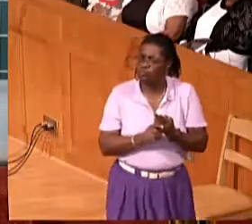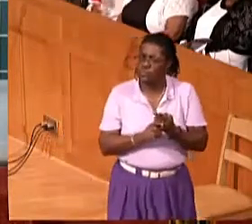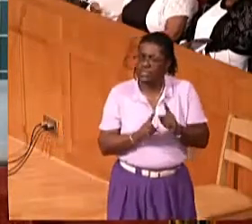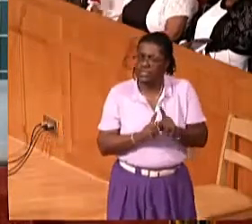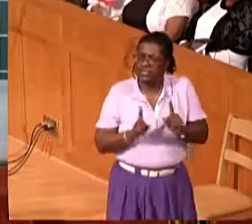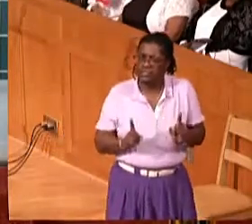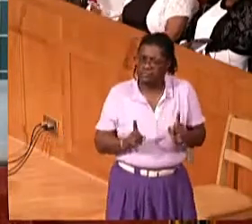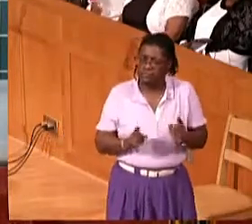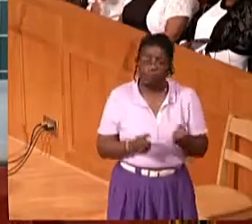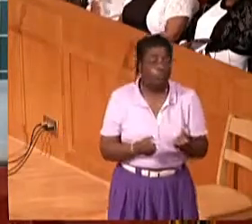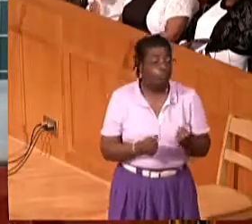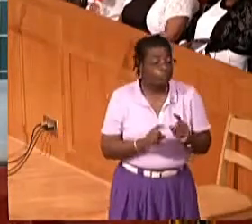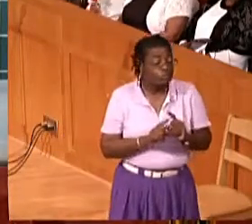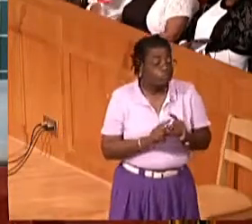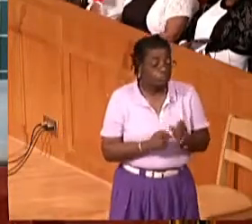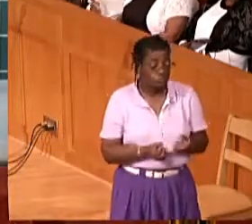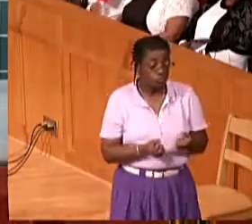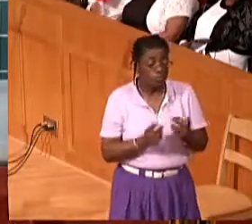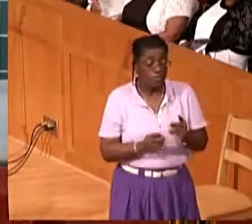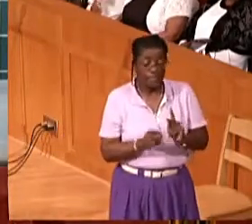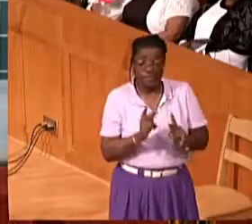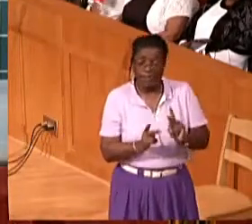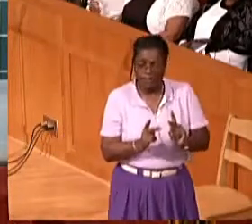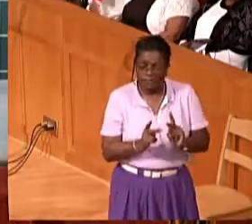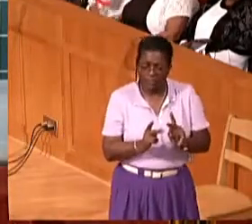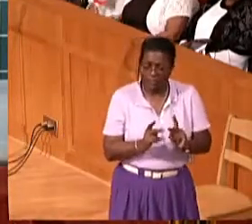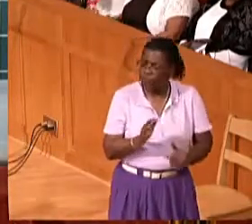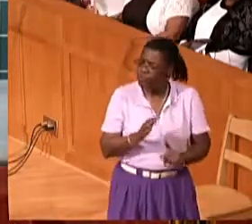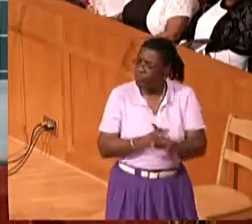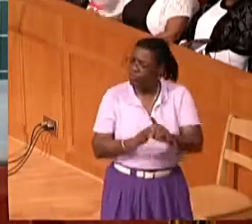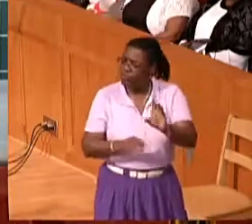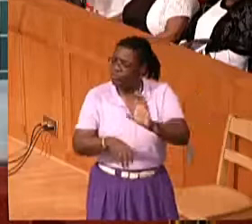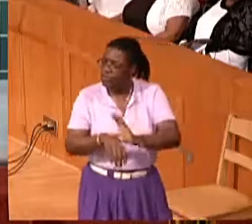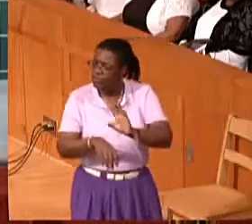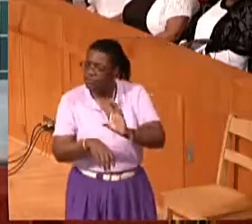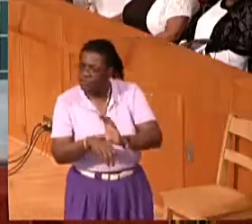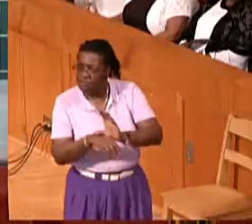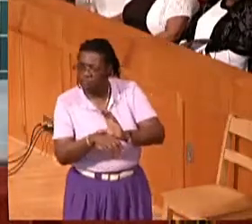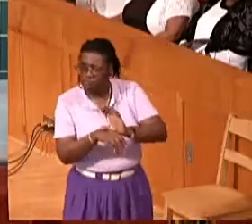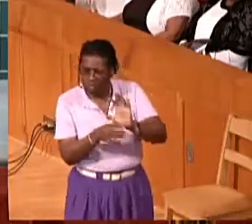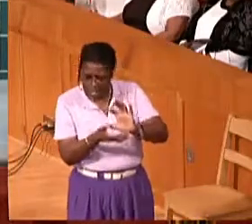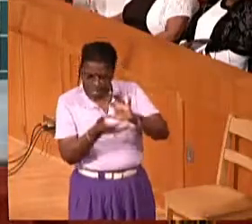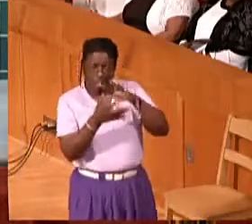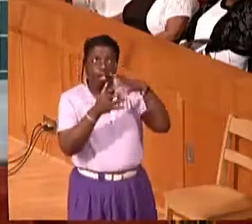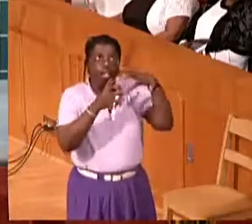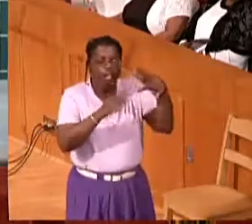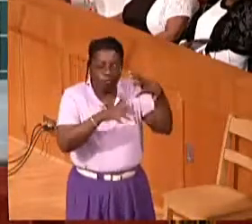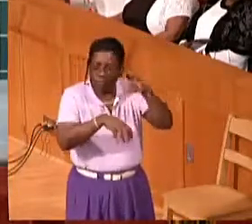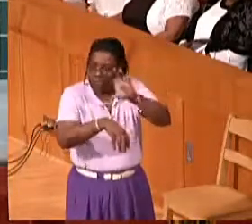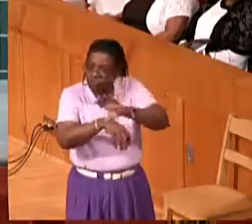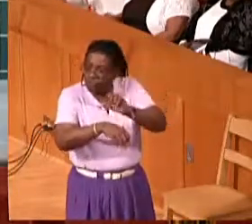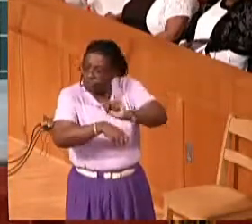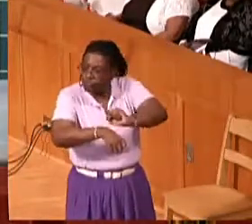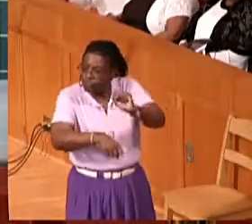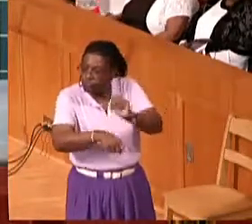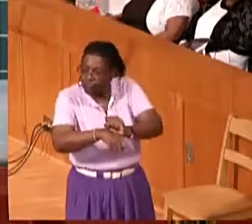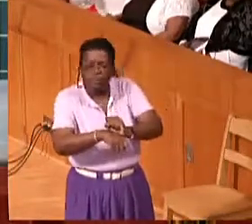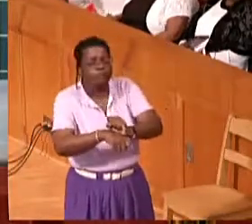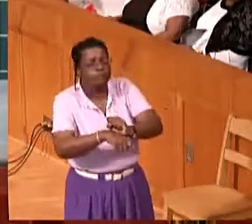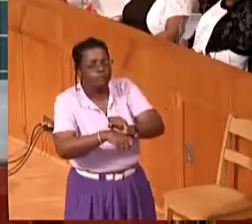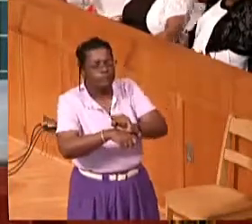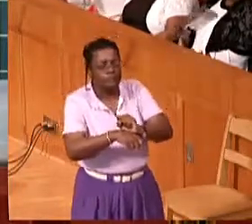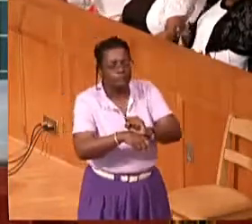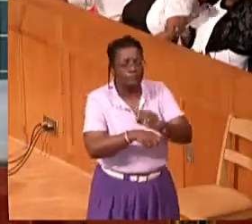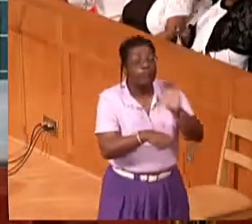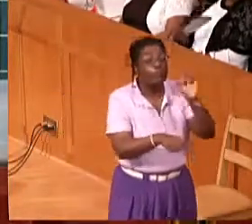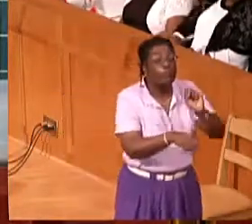many folk come to church and we confuse church work with the work of the church. Come